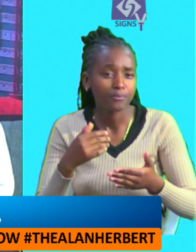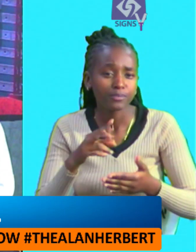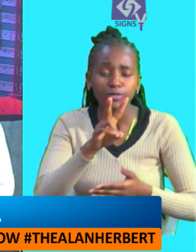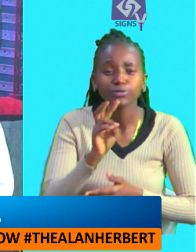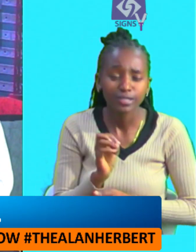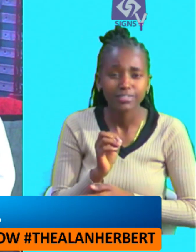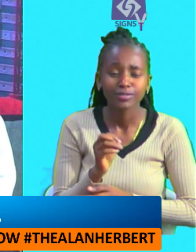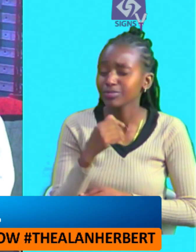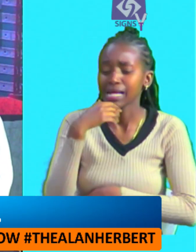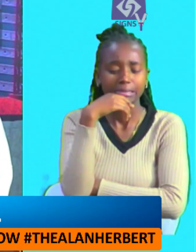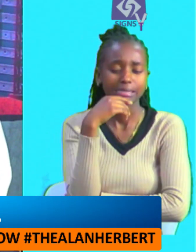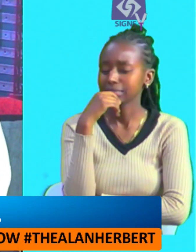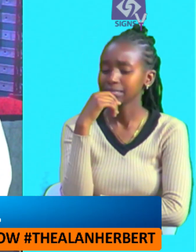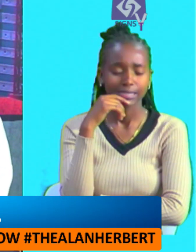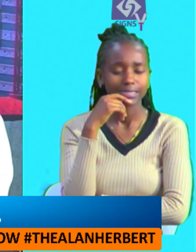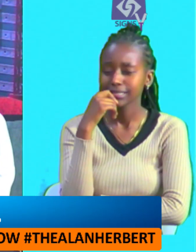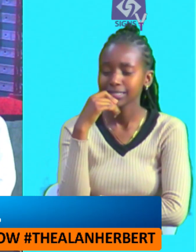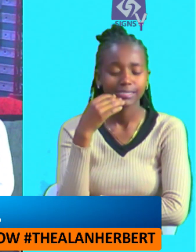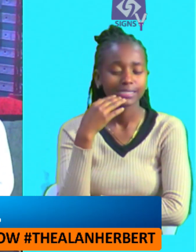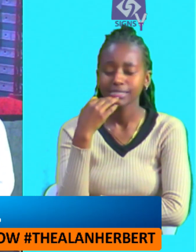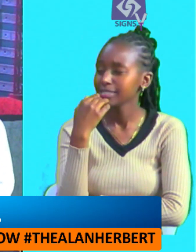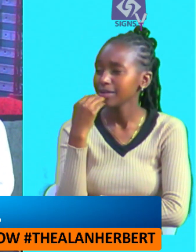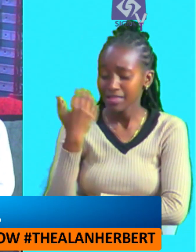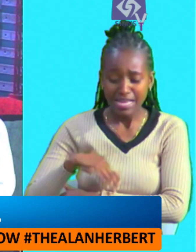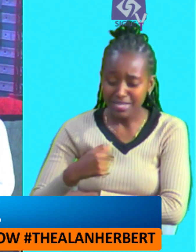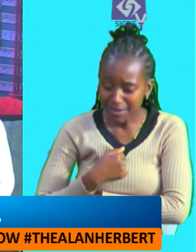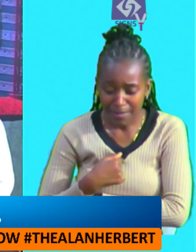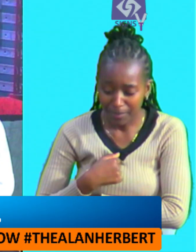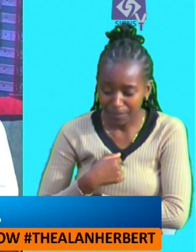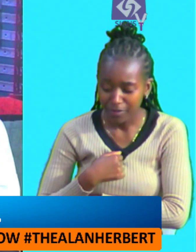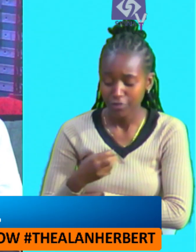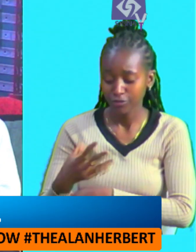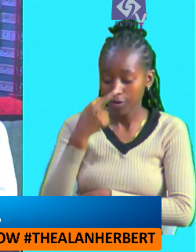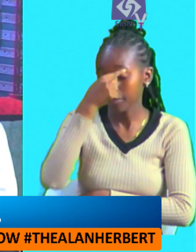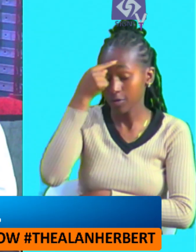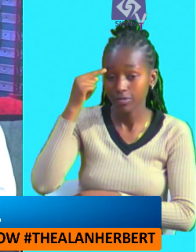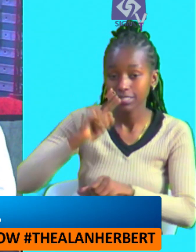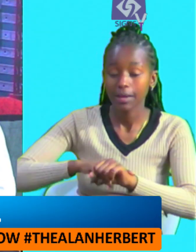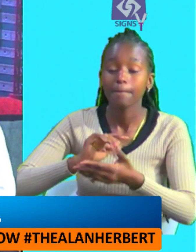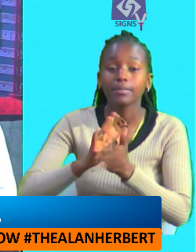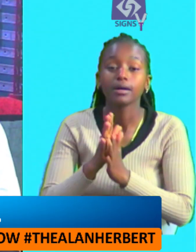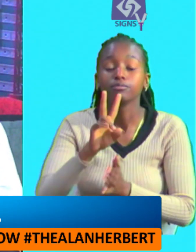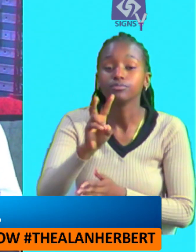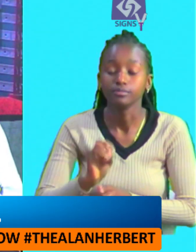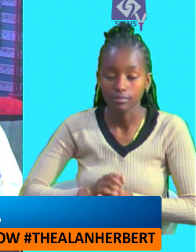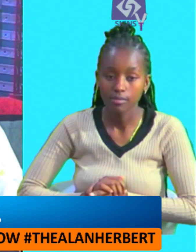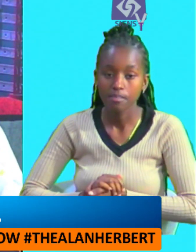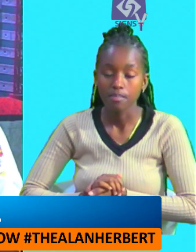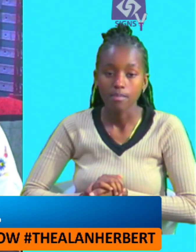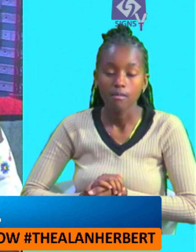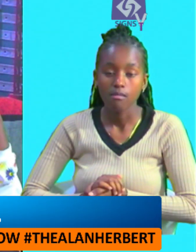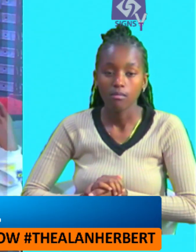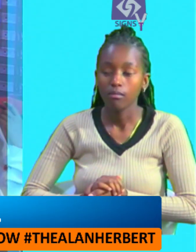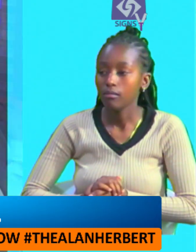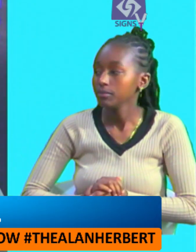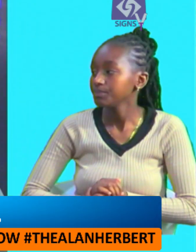to affirmations. Yes. And it's an interesting thing, much as it may seem nikitu